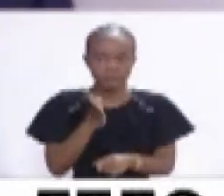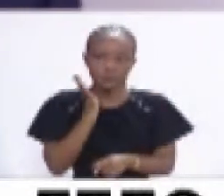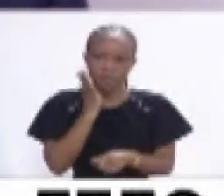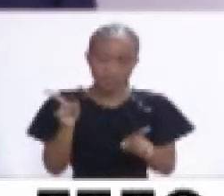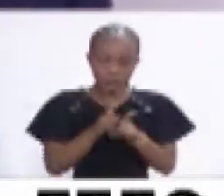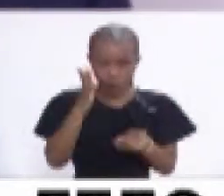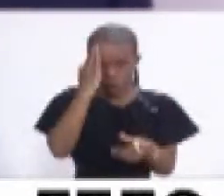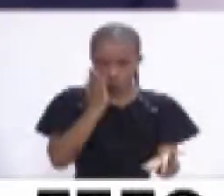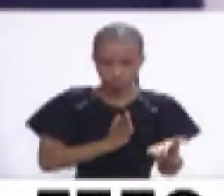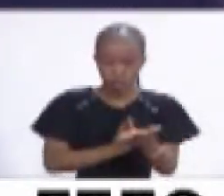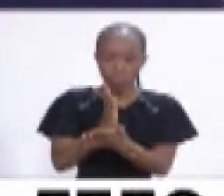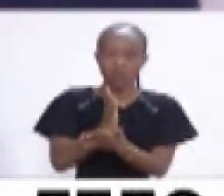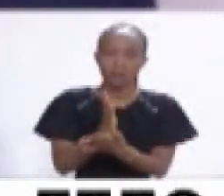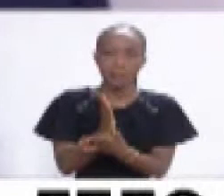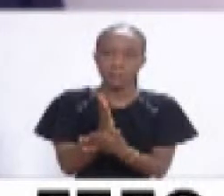know for sure